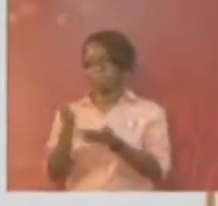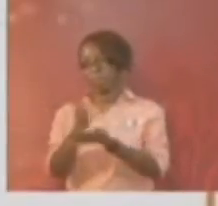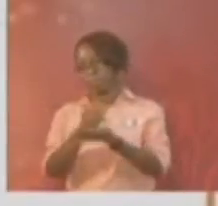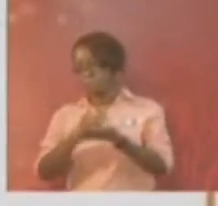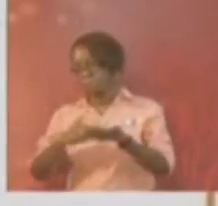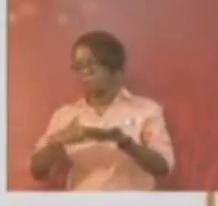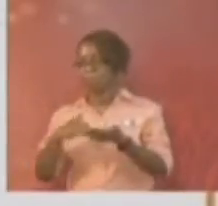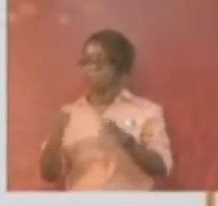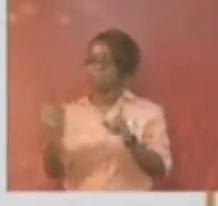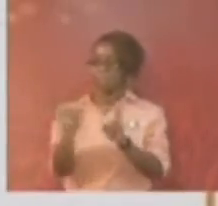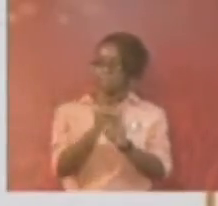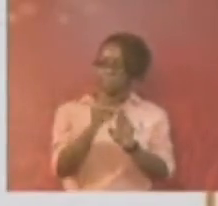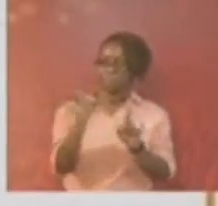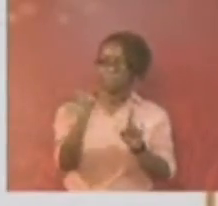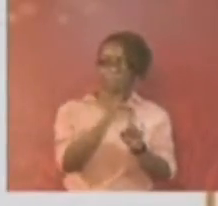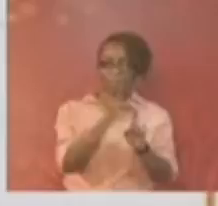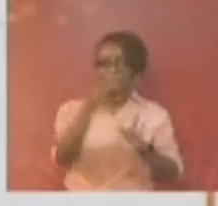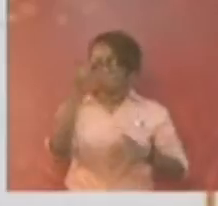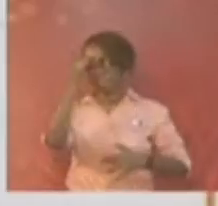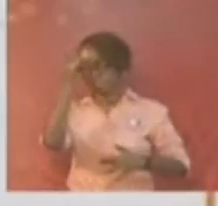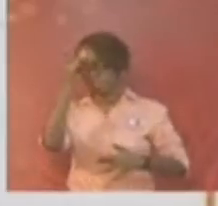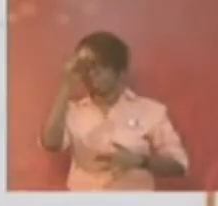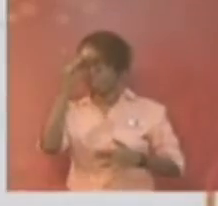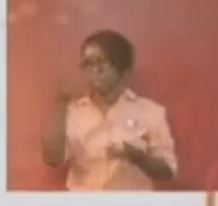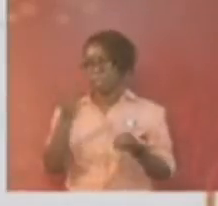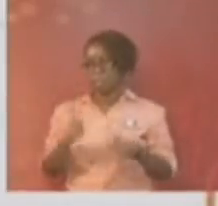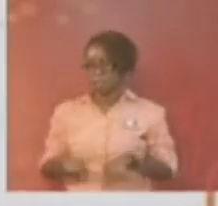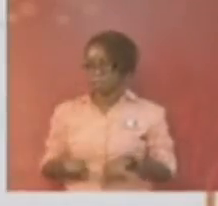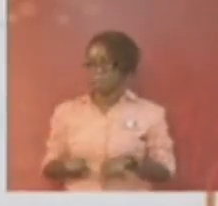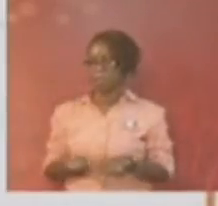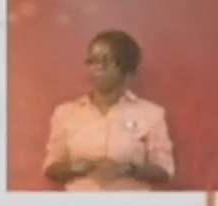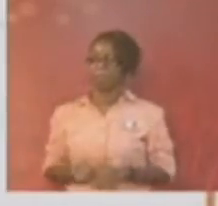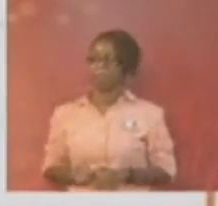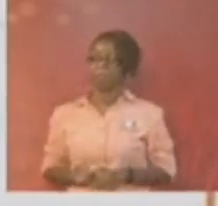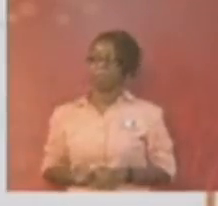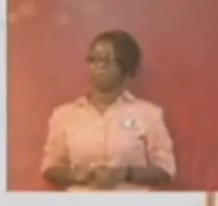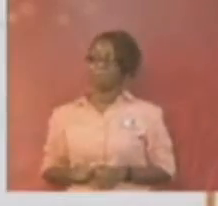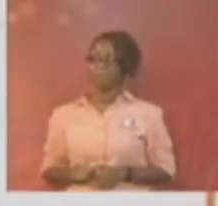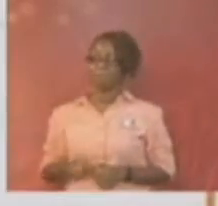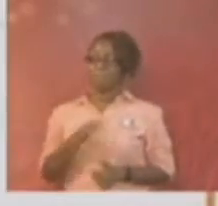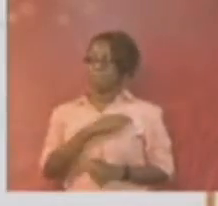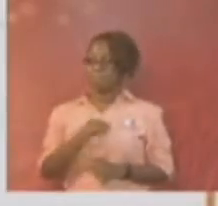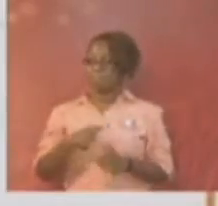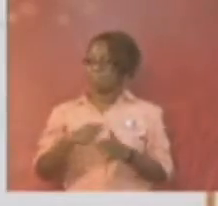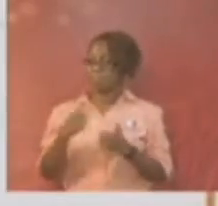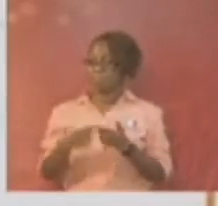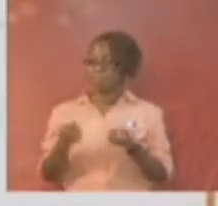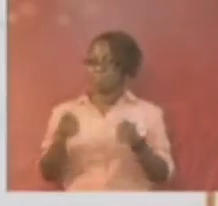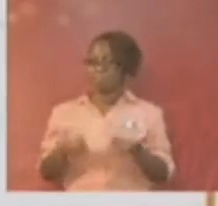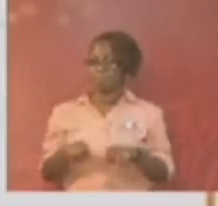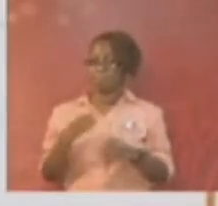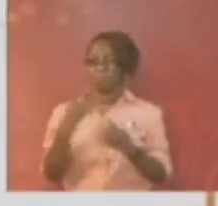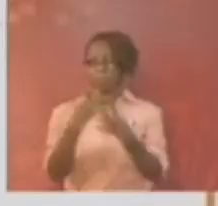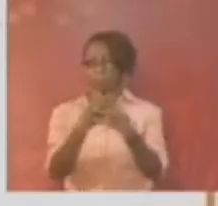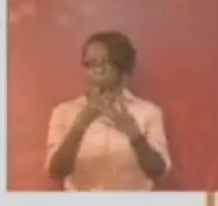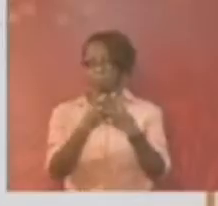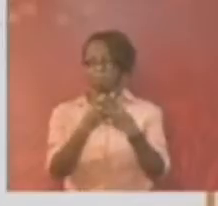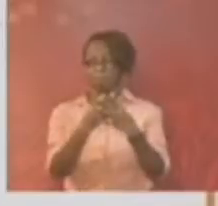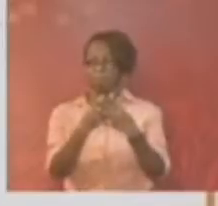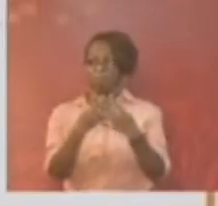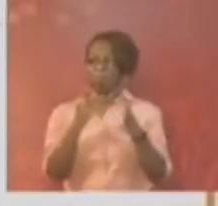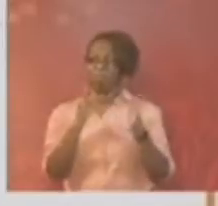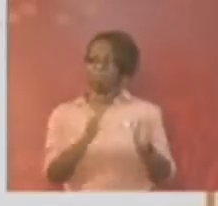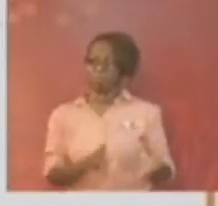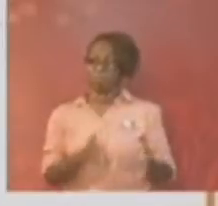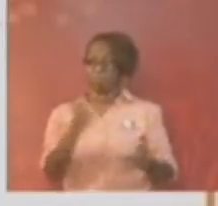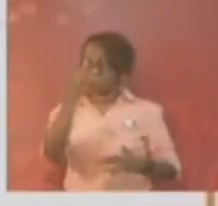even taking away the cases that would have arisen within that prison system cluster. So we do want to take the